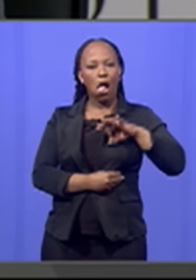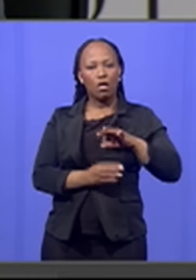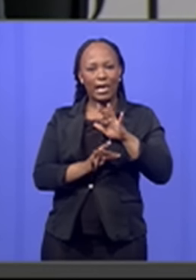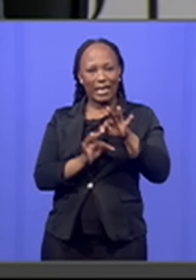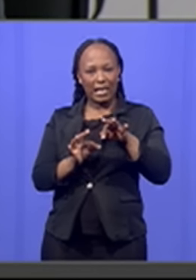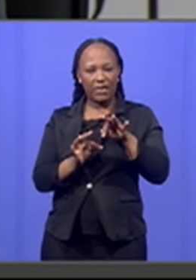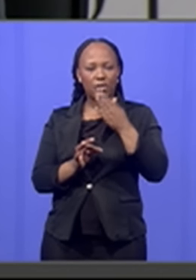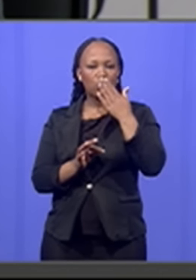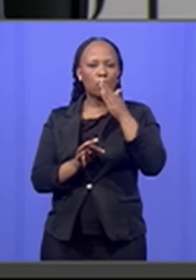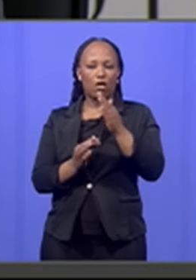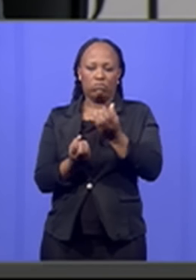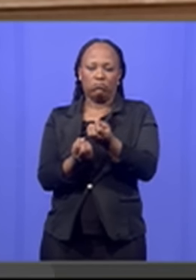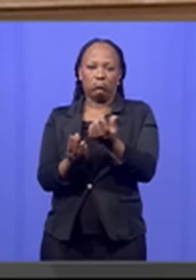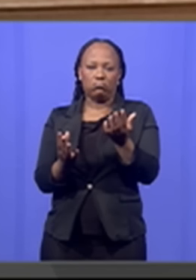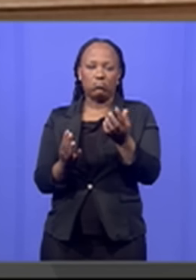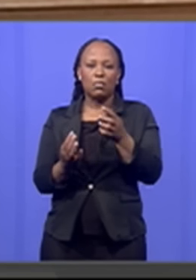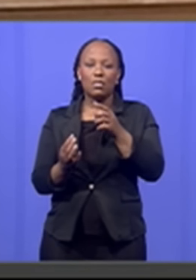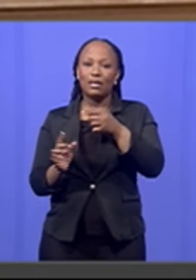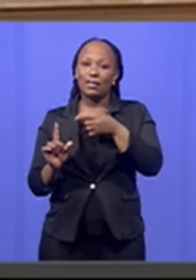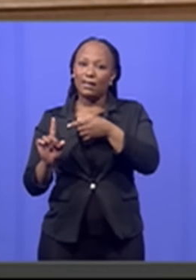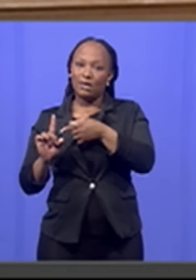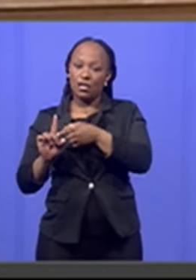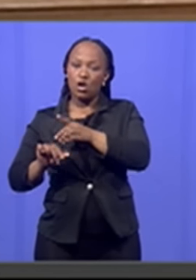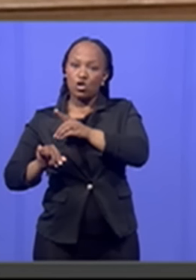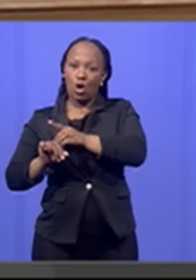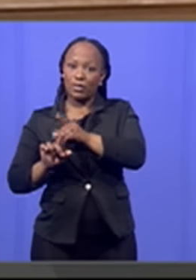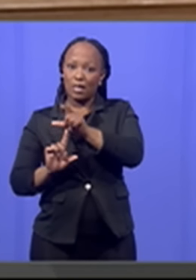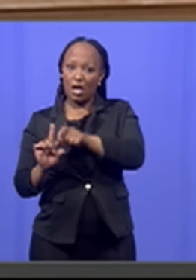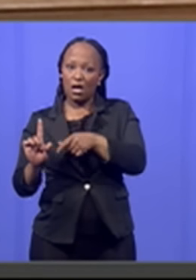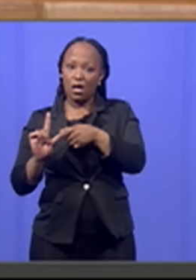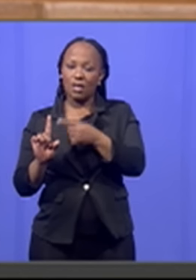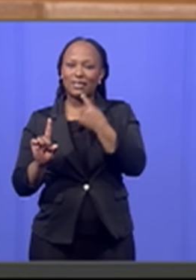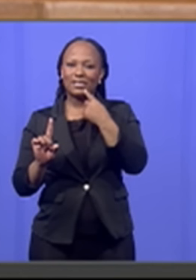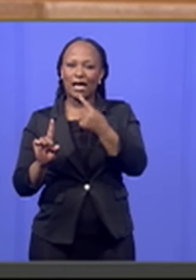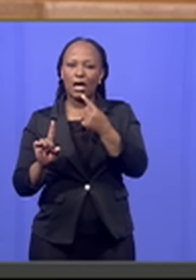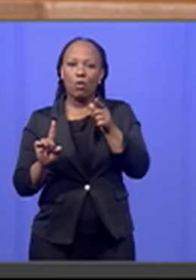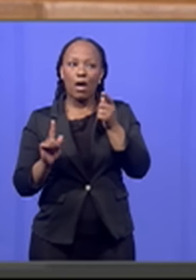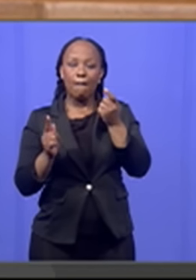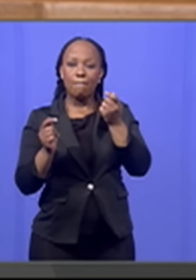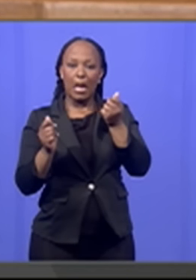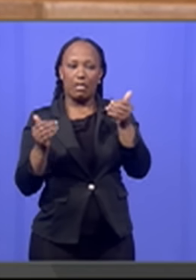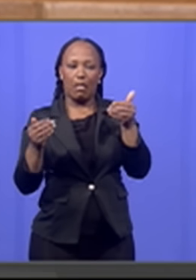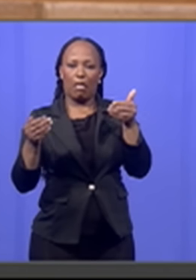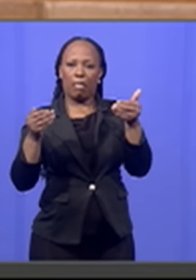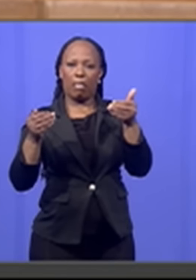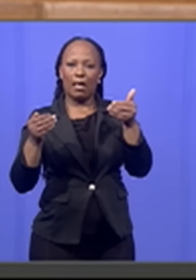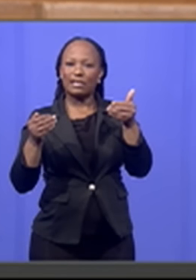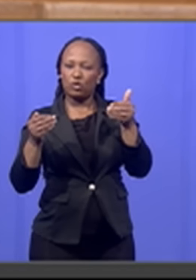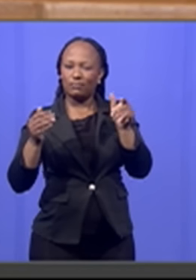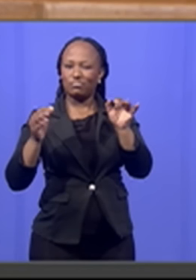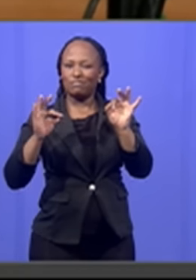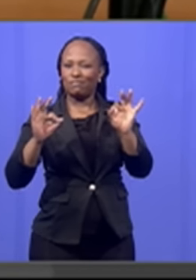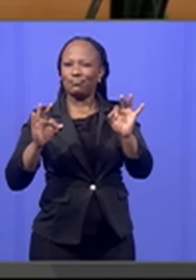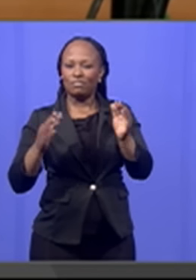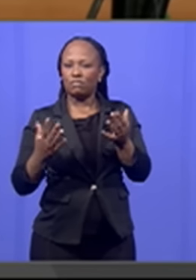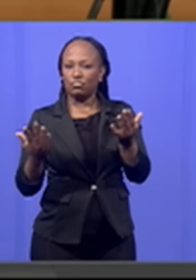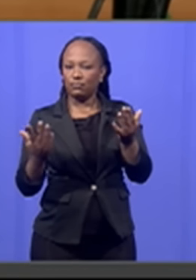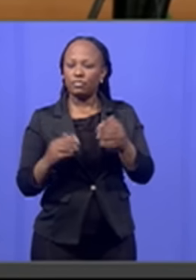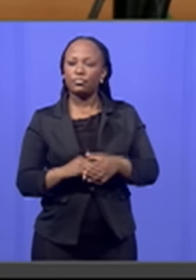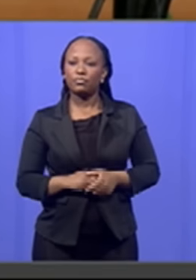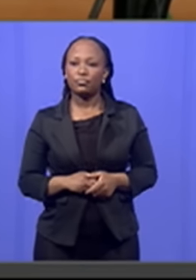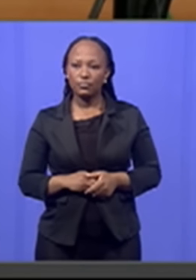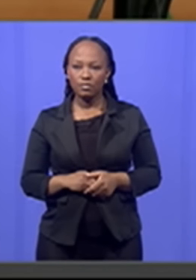Schoeman, sena se bakwa ke bohlaswa ba ho se bontshe boikgathatso tsamaisong ya lekala la ditjhelete. One of the challenges,